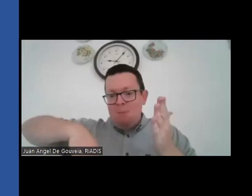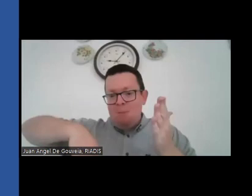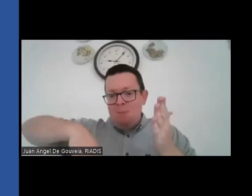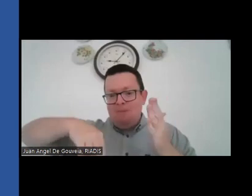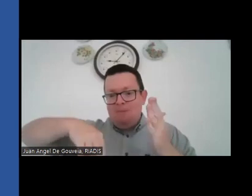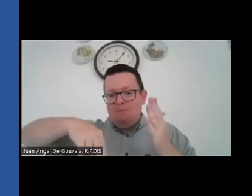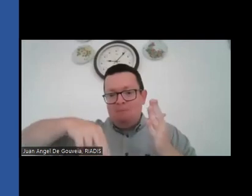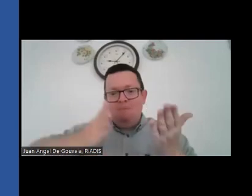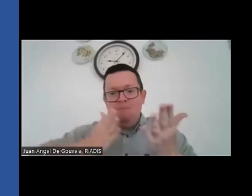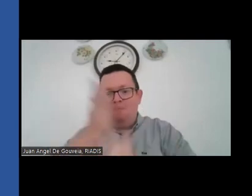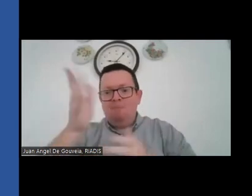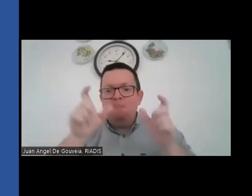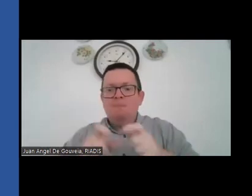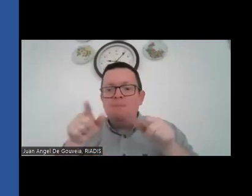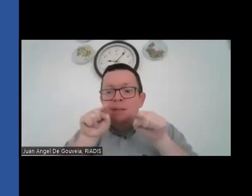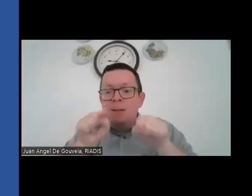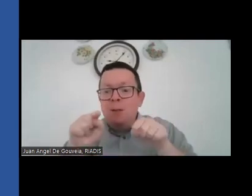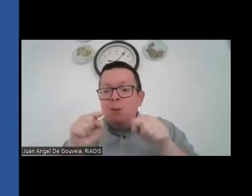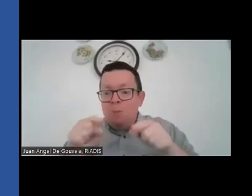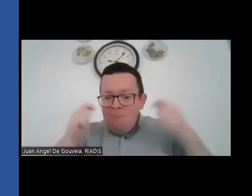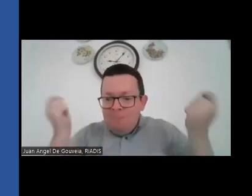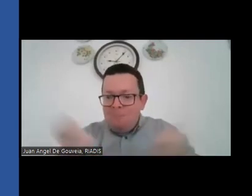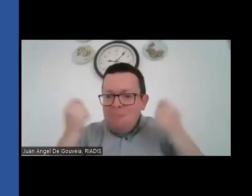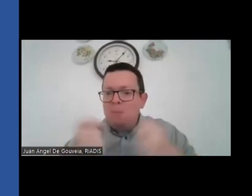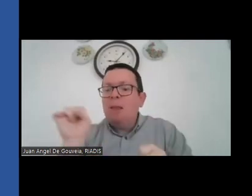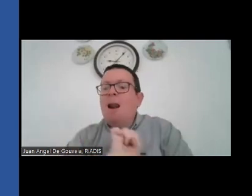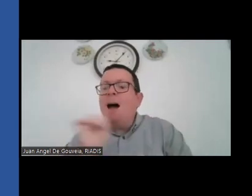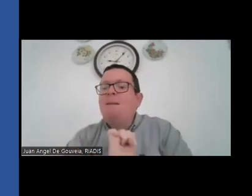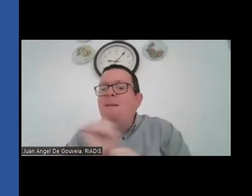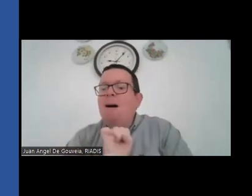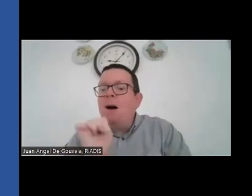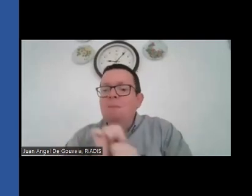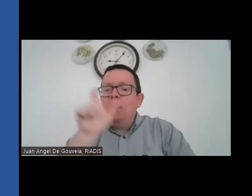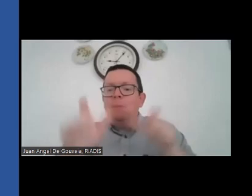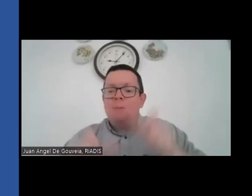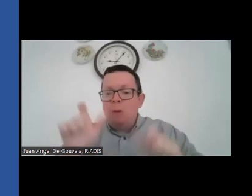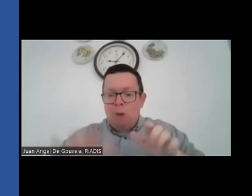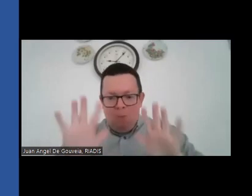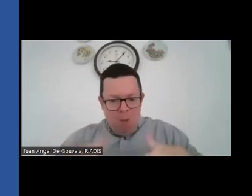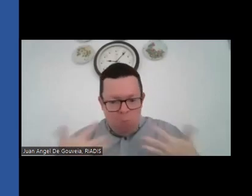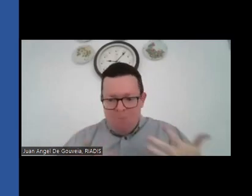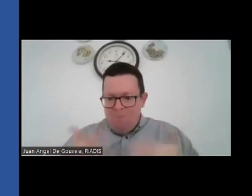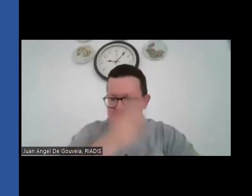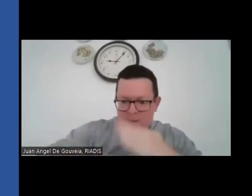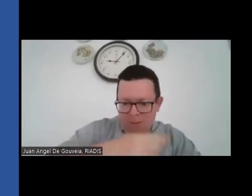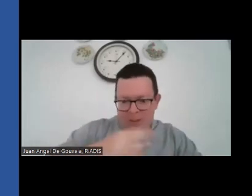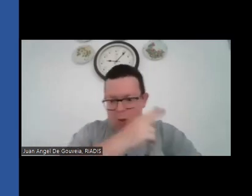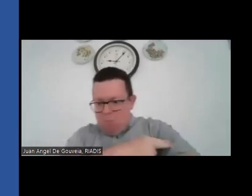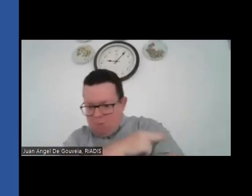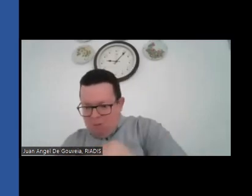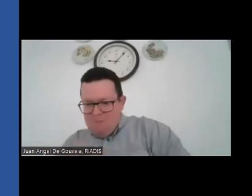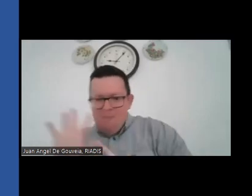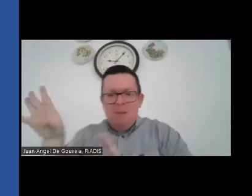promote inclusion in disaster risk management in hospitals, paying attention to the needs of people